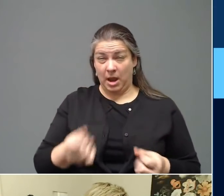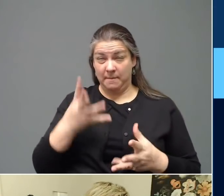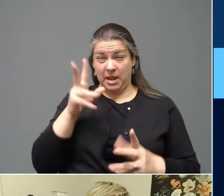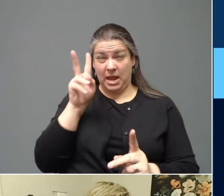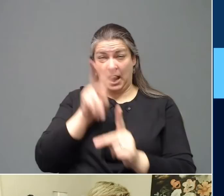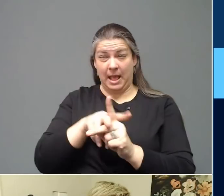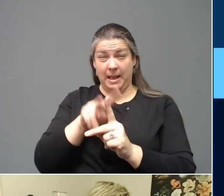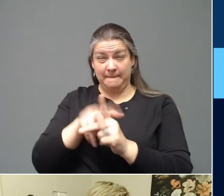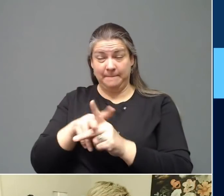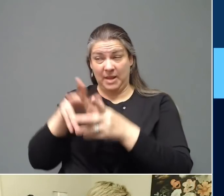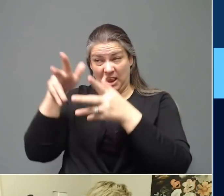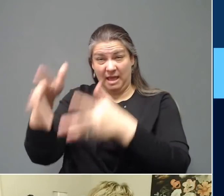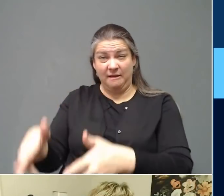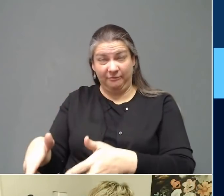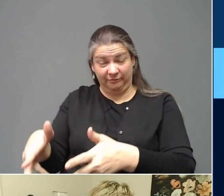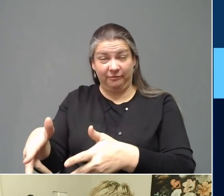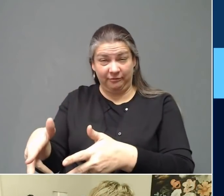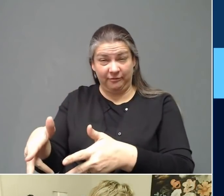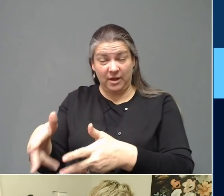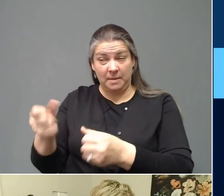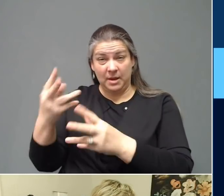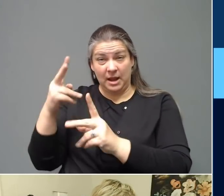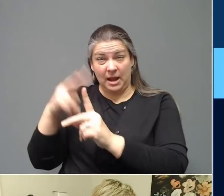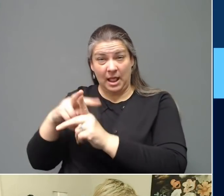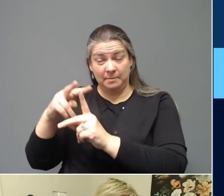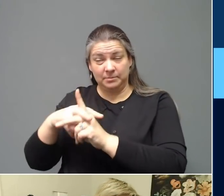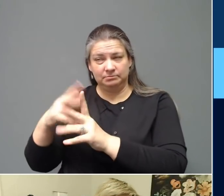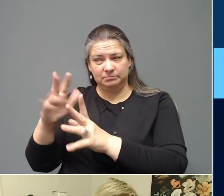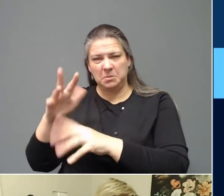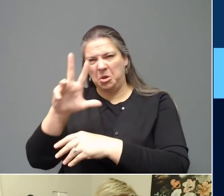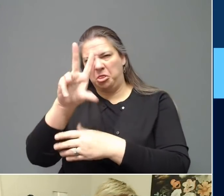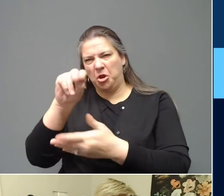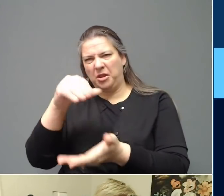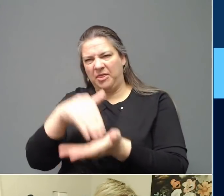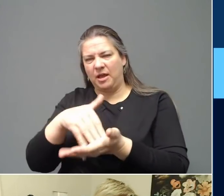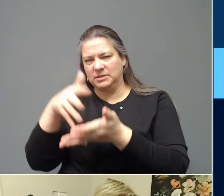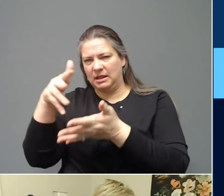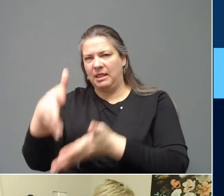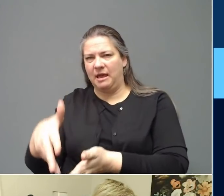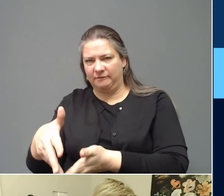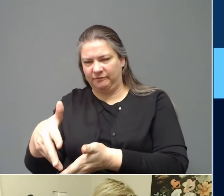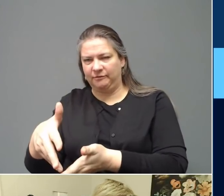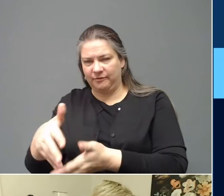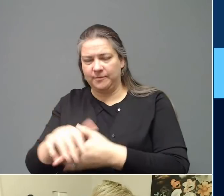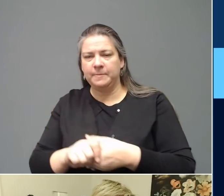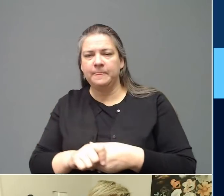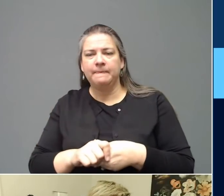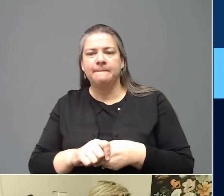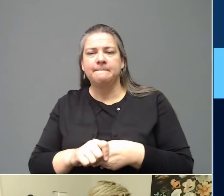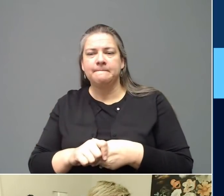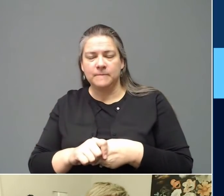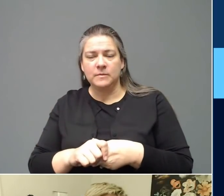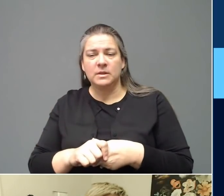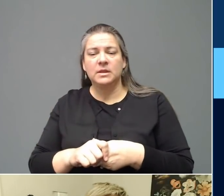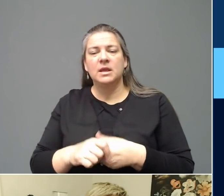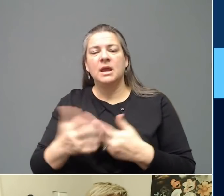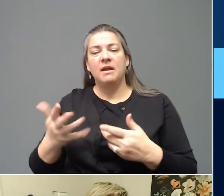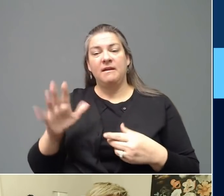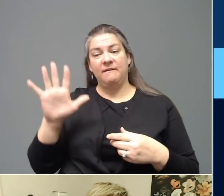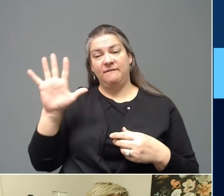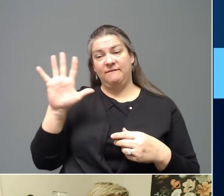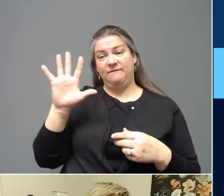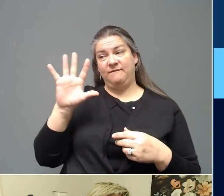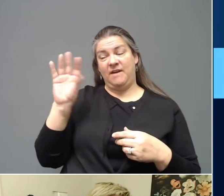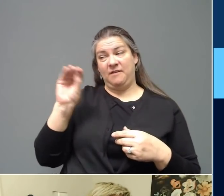initial claims group is actually approximately 30,000. Only about 5% of claimants have outstanding